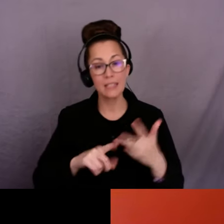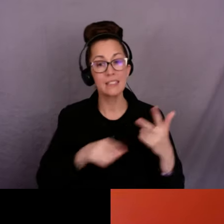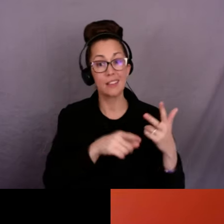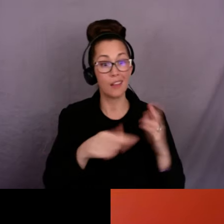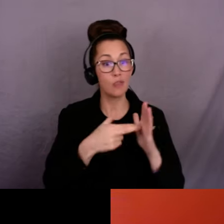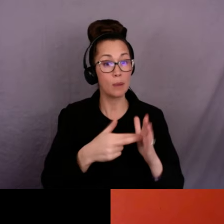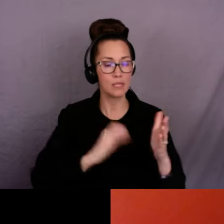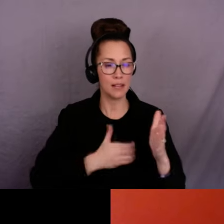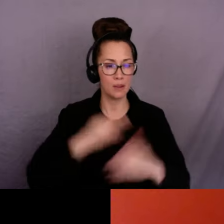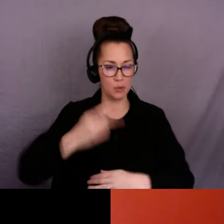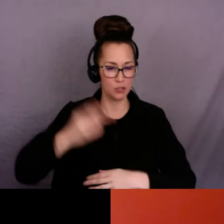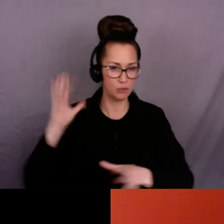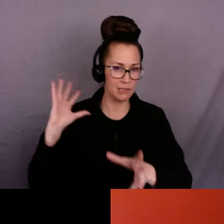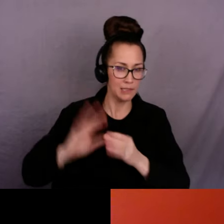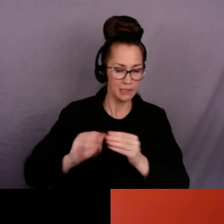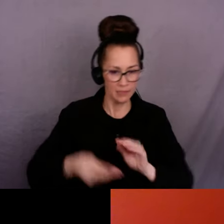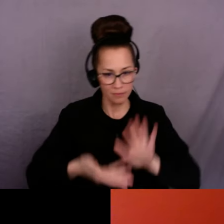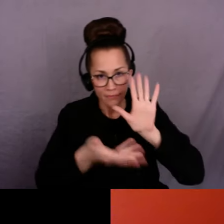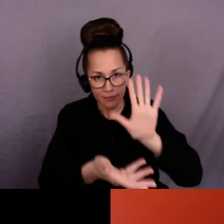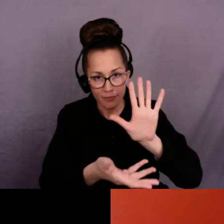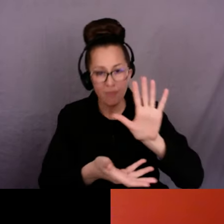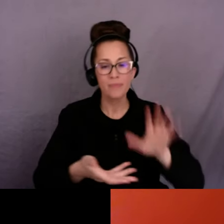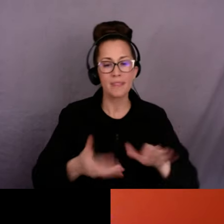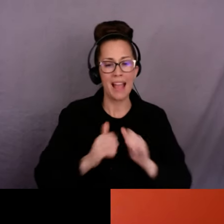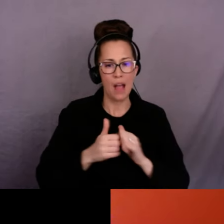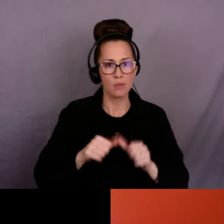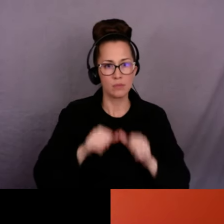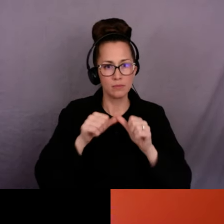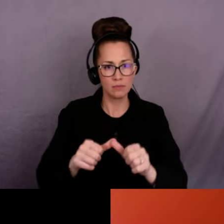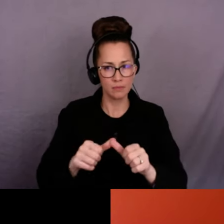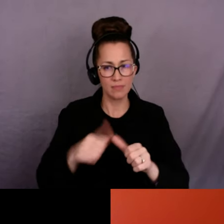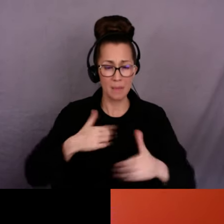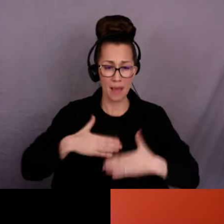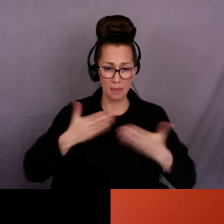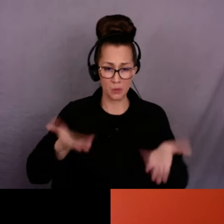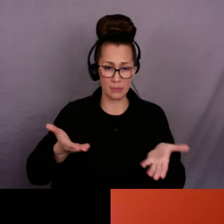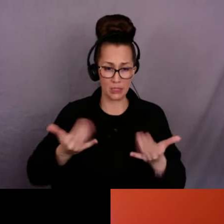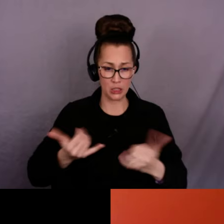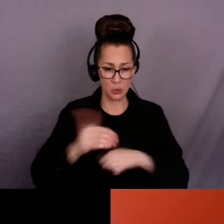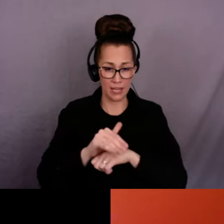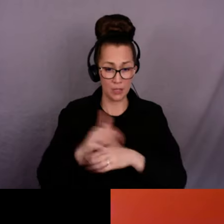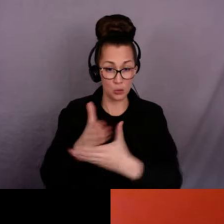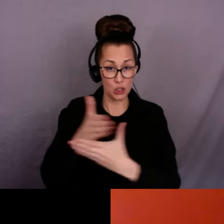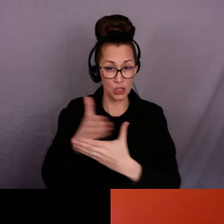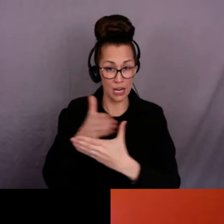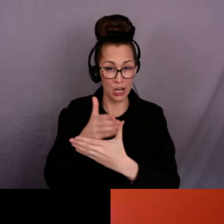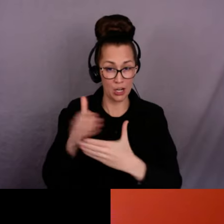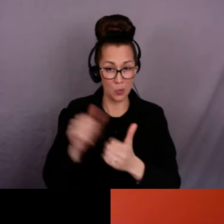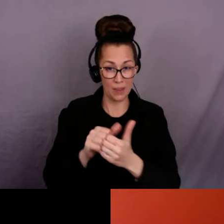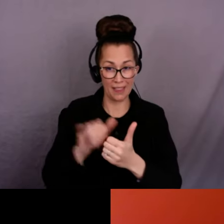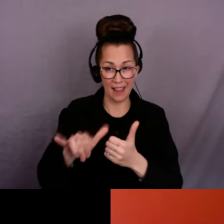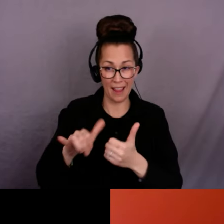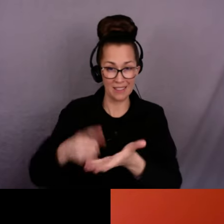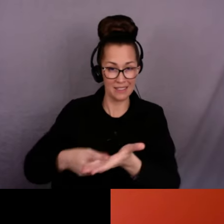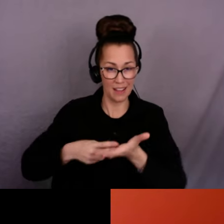our history, represent where we need to go as a system, and I'm very happy to be here tonight to share in this dialogue with you. So with that,